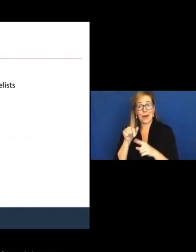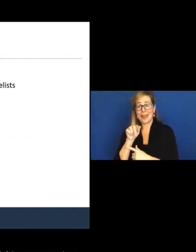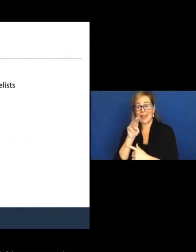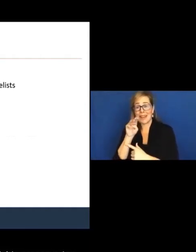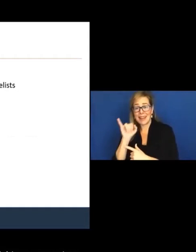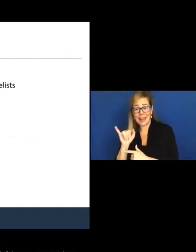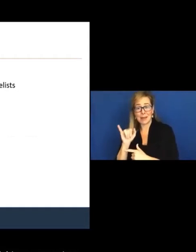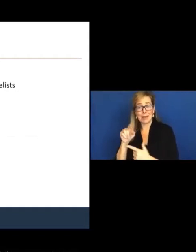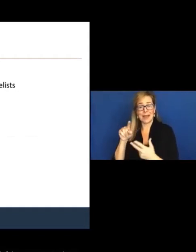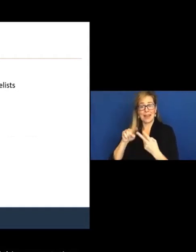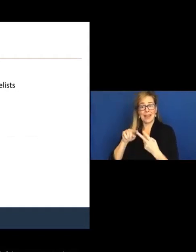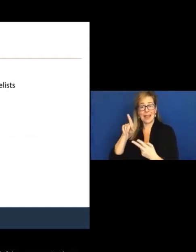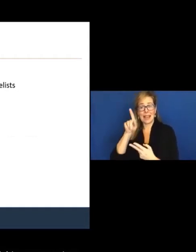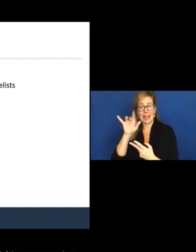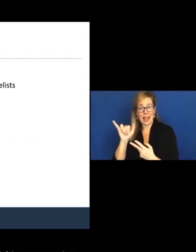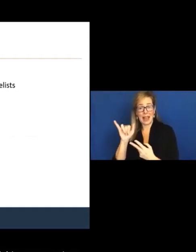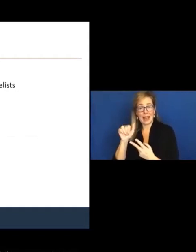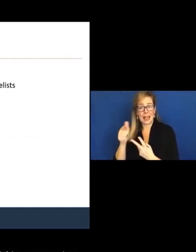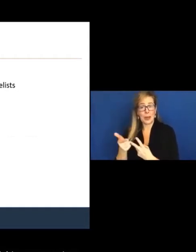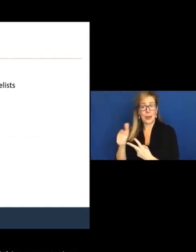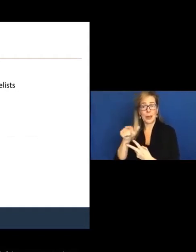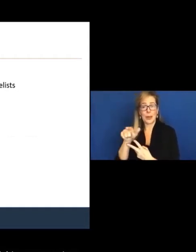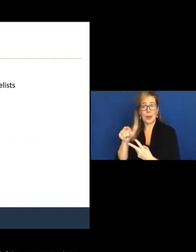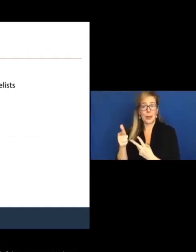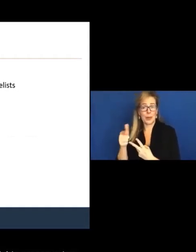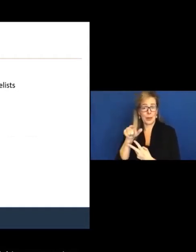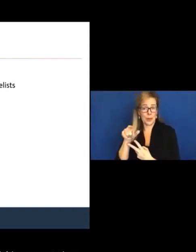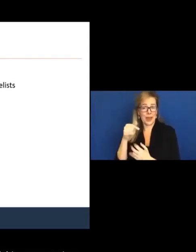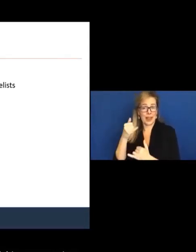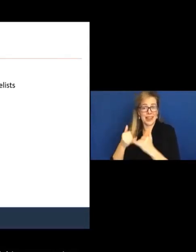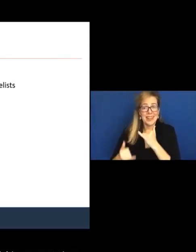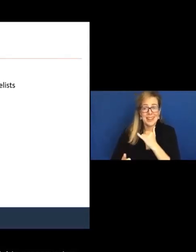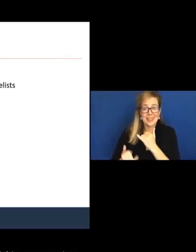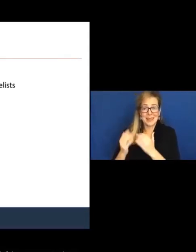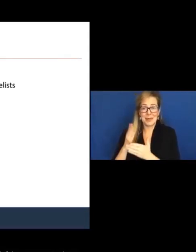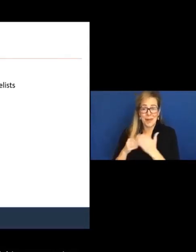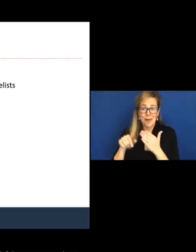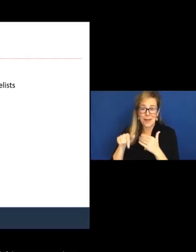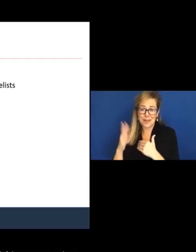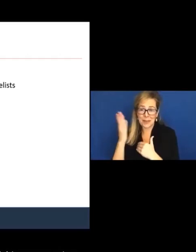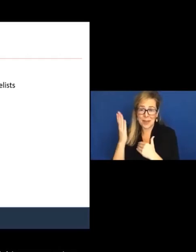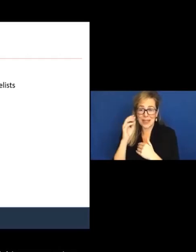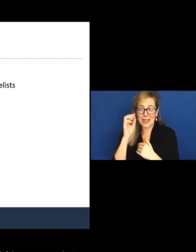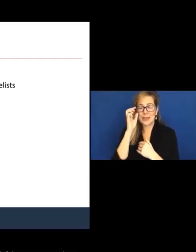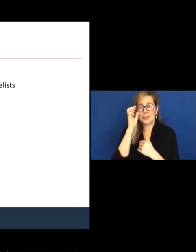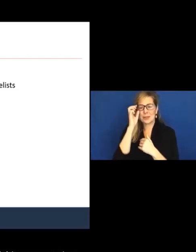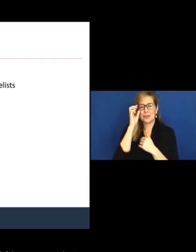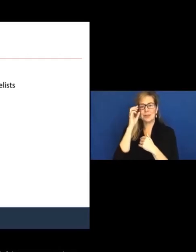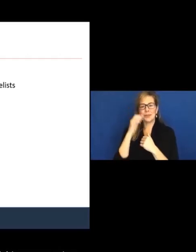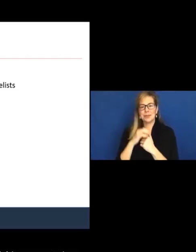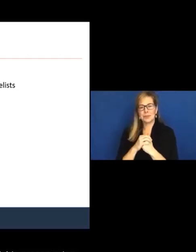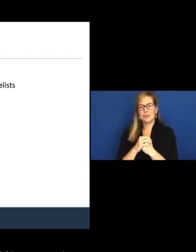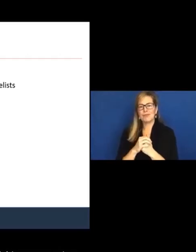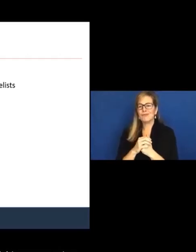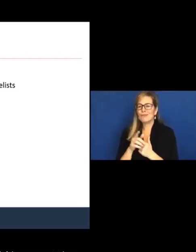Kelly tag team on the last portion of this presentation. But we can't